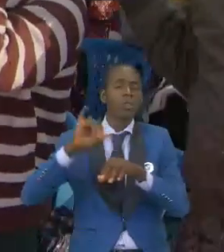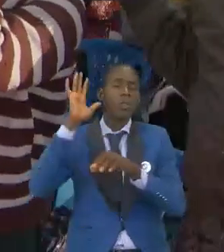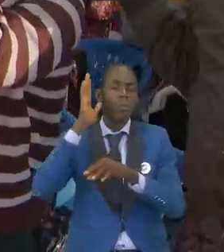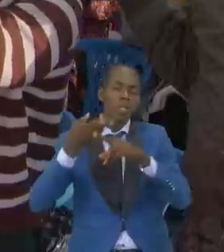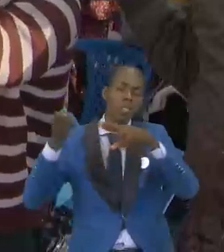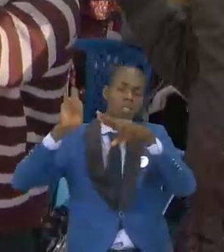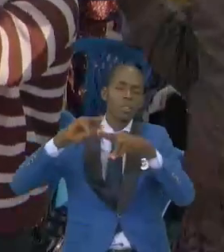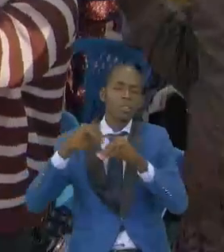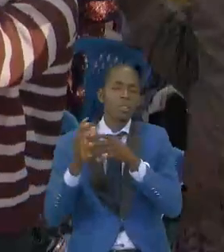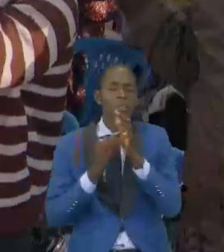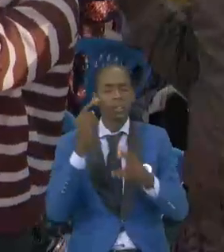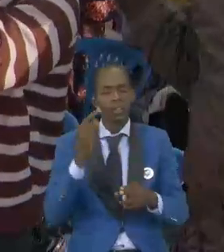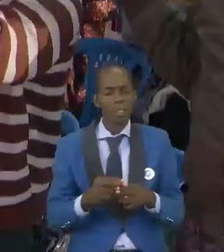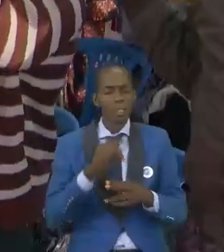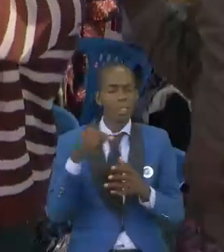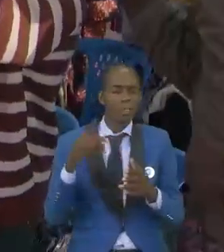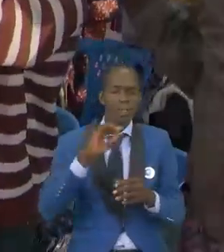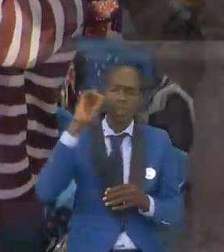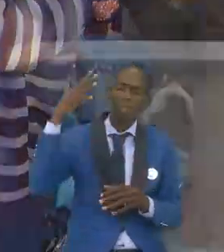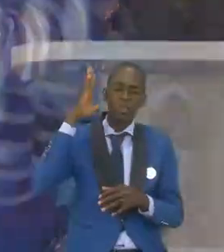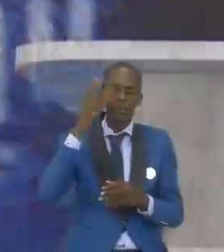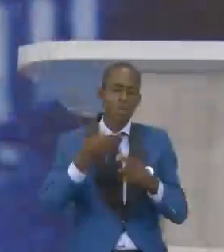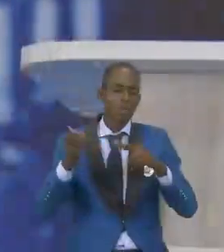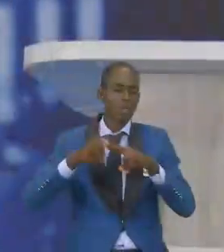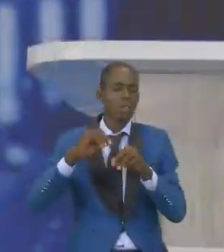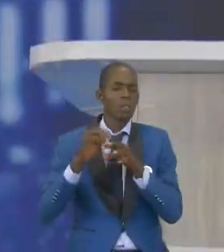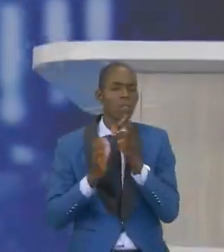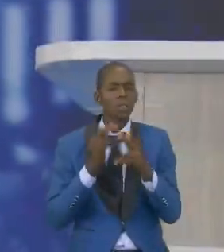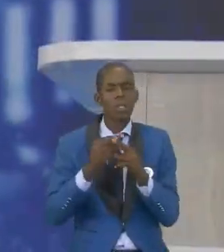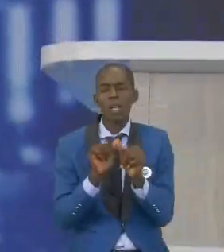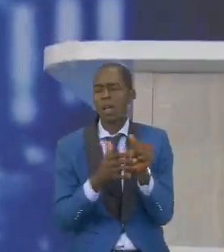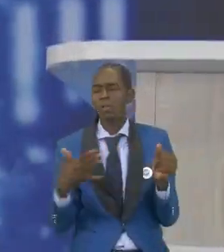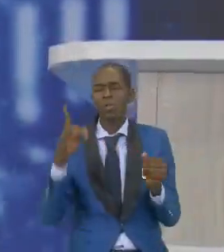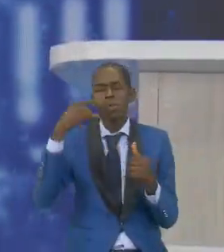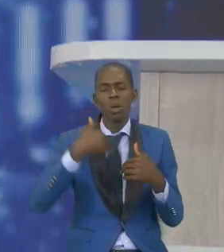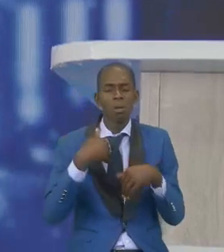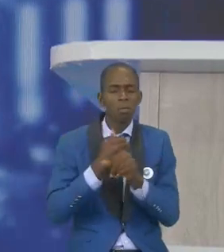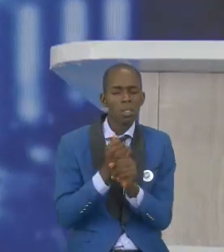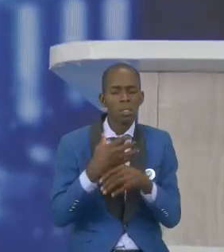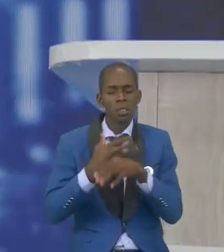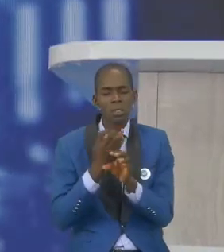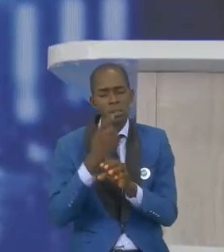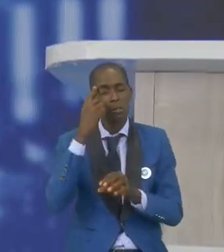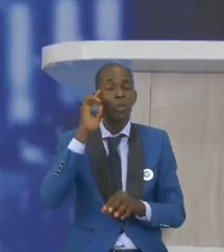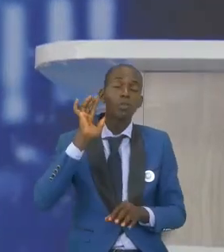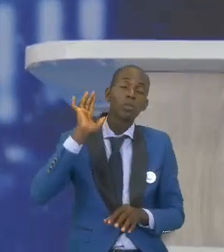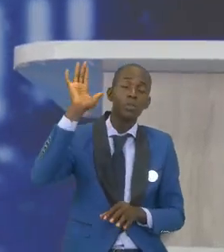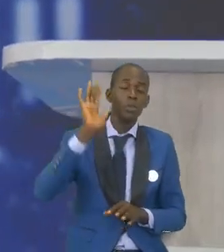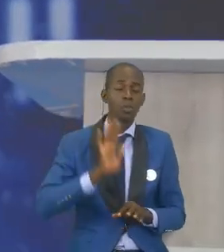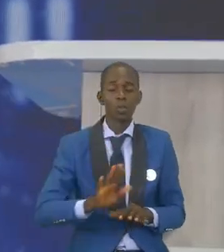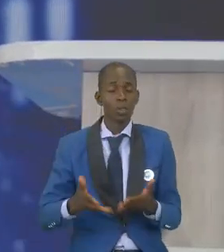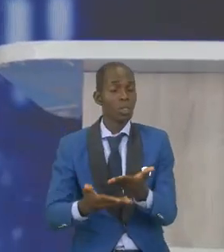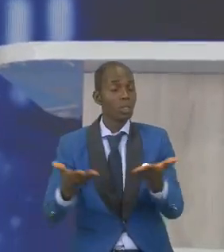increase. Faith will increase. And everything you have made and created for your children, let it